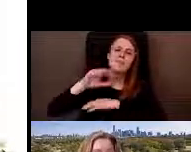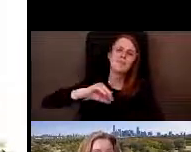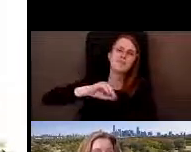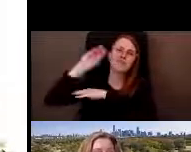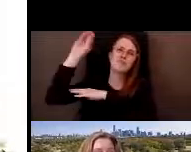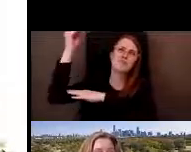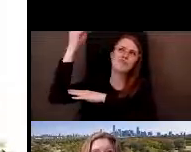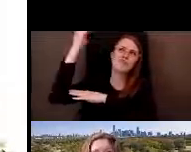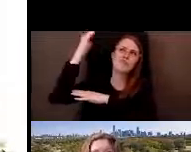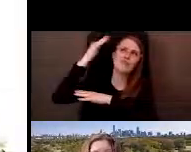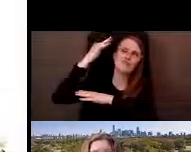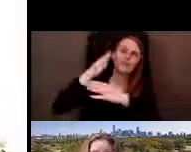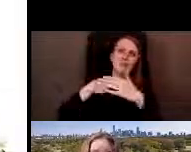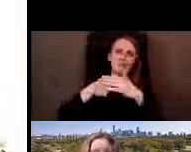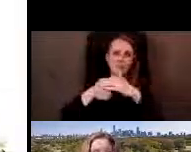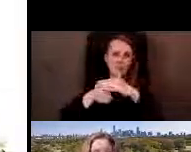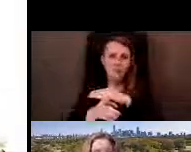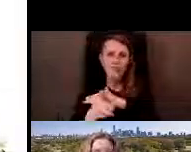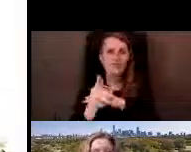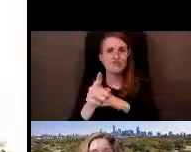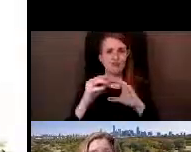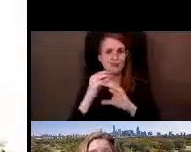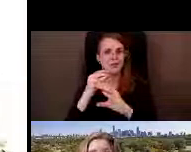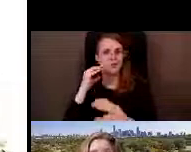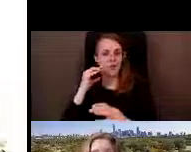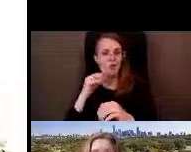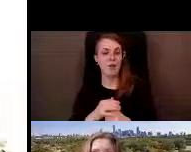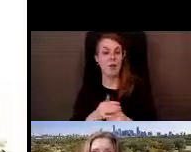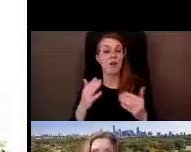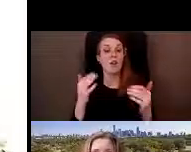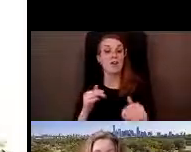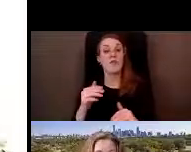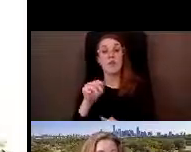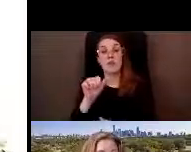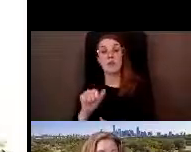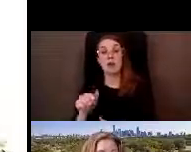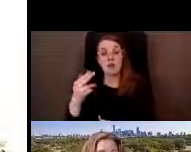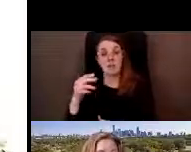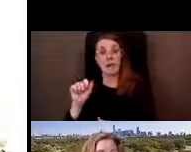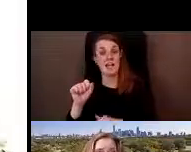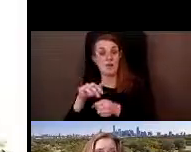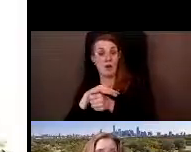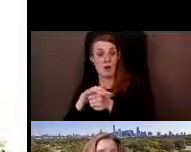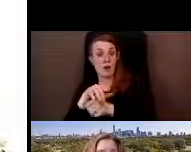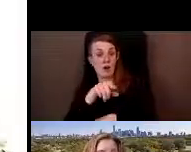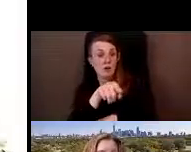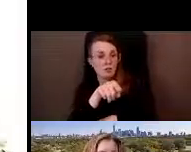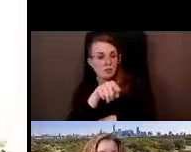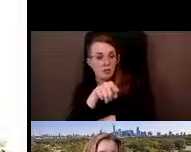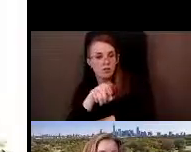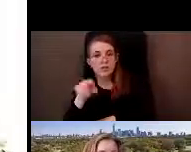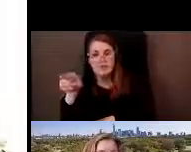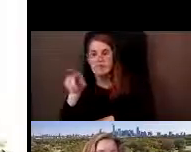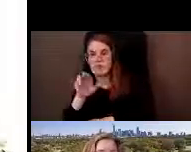This concept envisions a connection from the Austin High area, you can see on the right, to the Great Lawn area, you